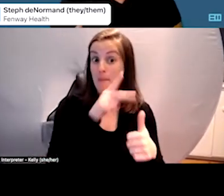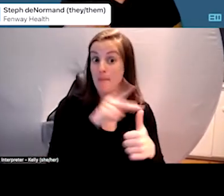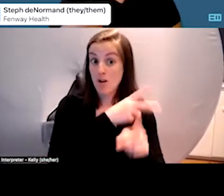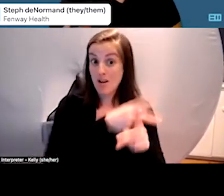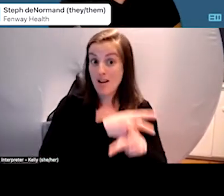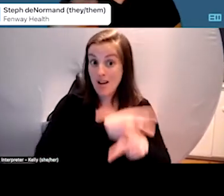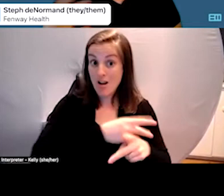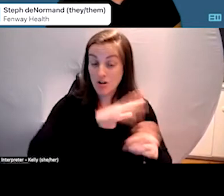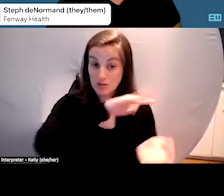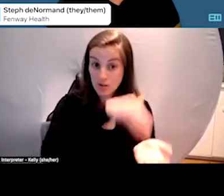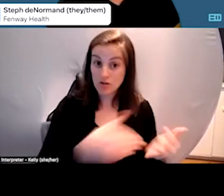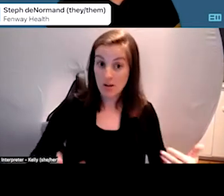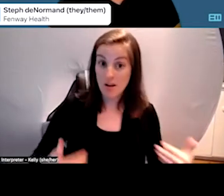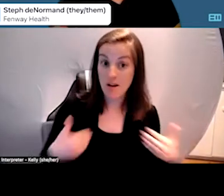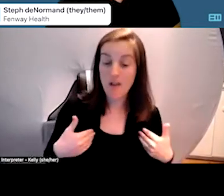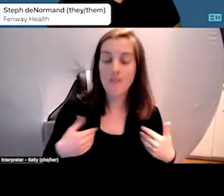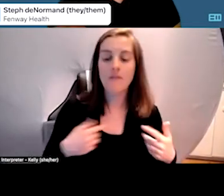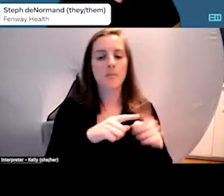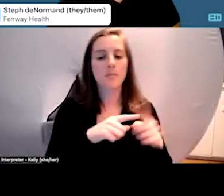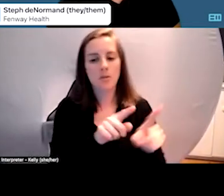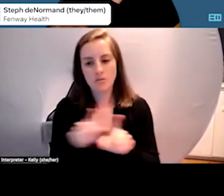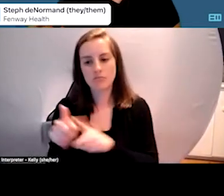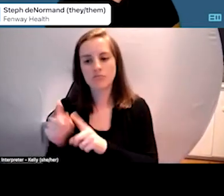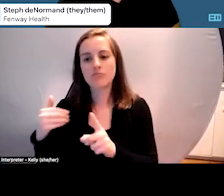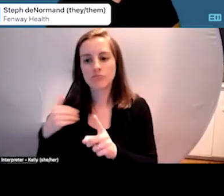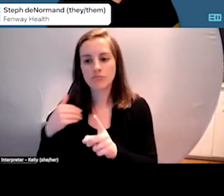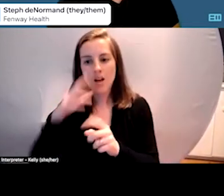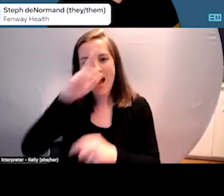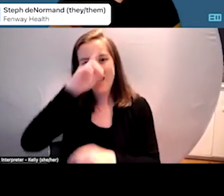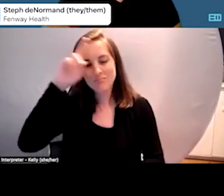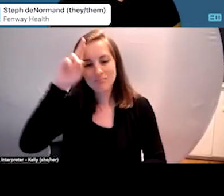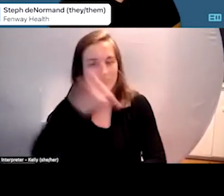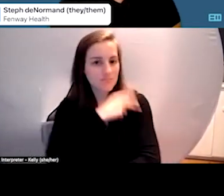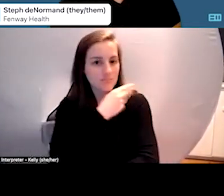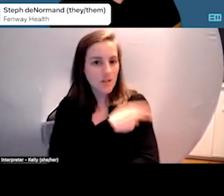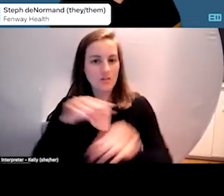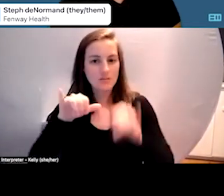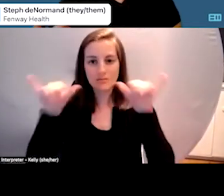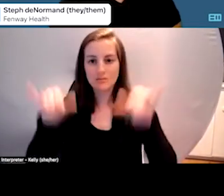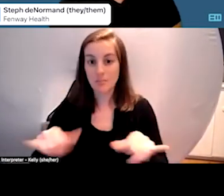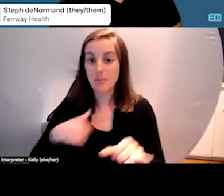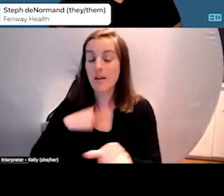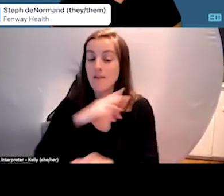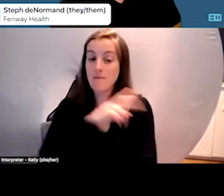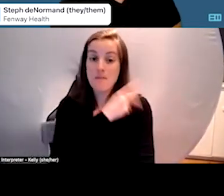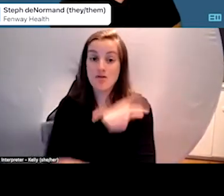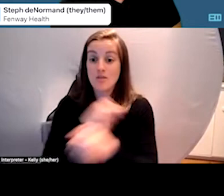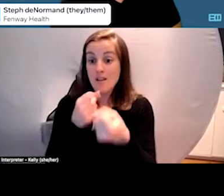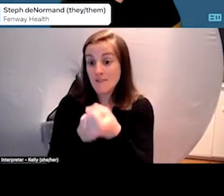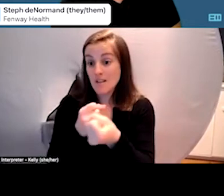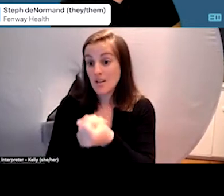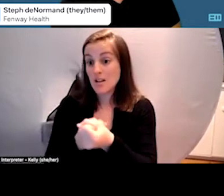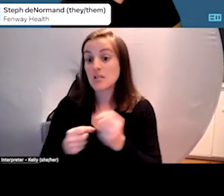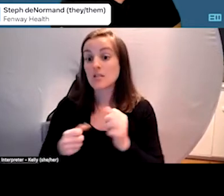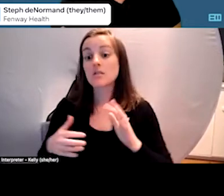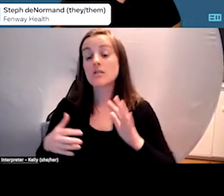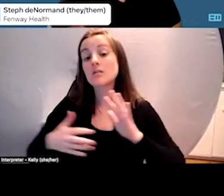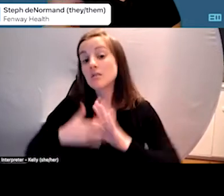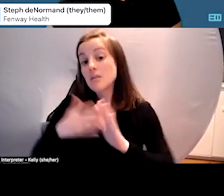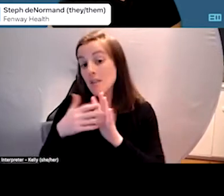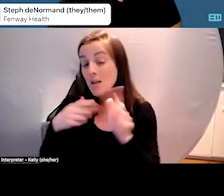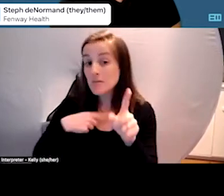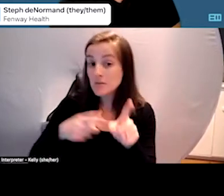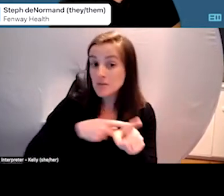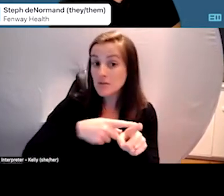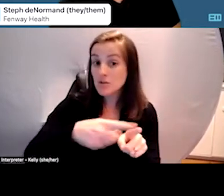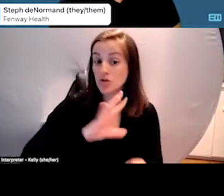often some kind of patient advocacy within hospital systems also. Sometimes they are trans and gender diverse folks specific, sometimes they're